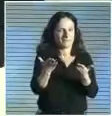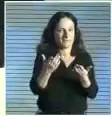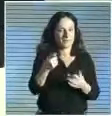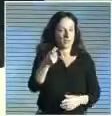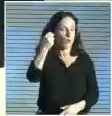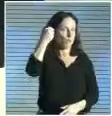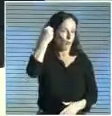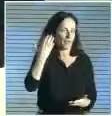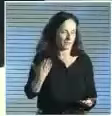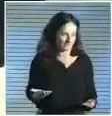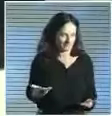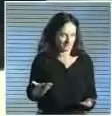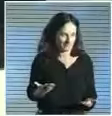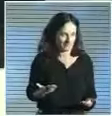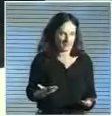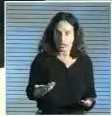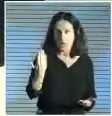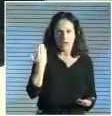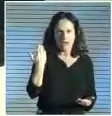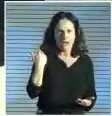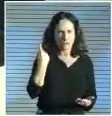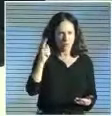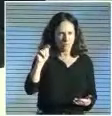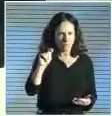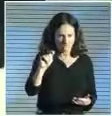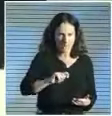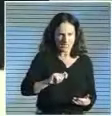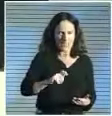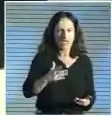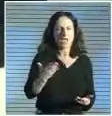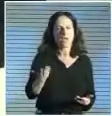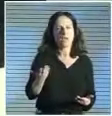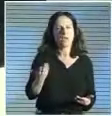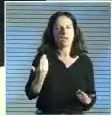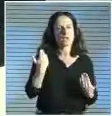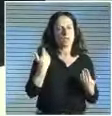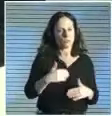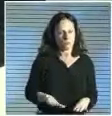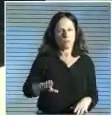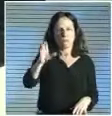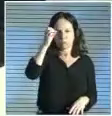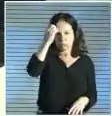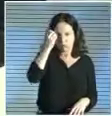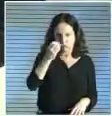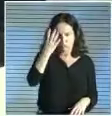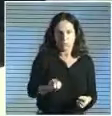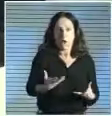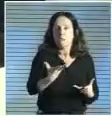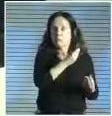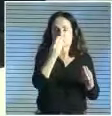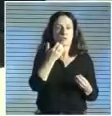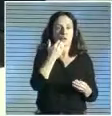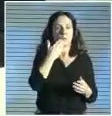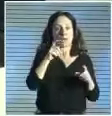has a very deep knowledge. Portaventura is part of this. They are in B Corp. They have been doing the non-financial